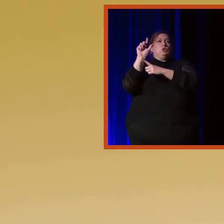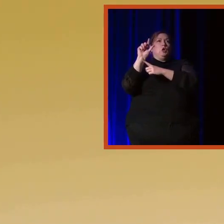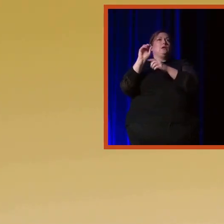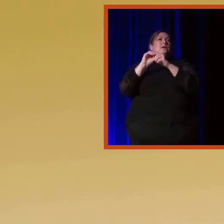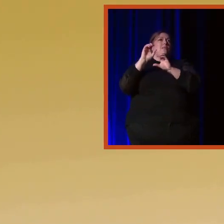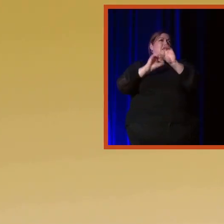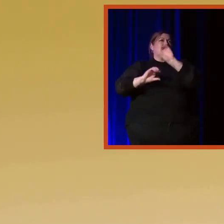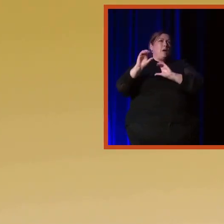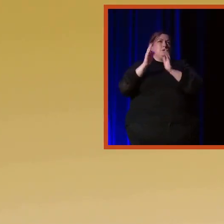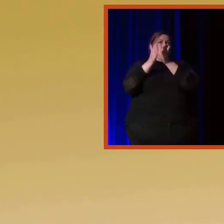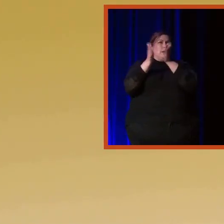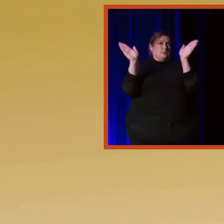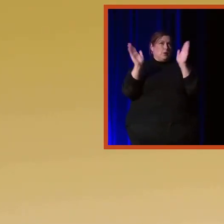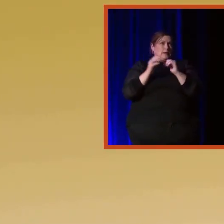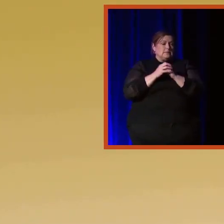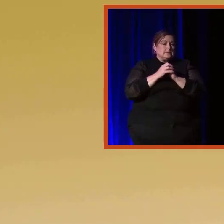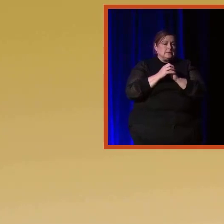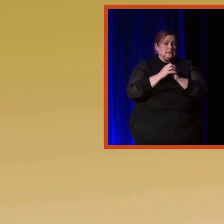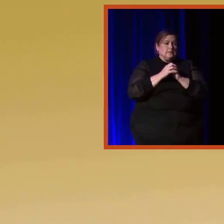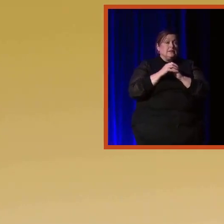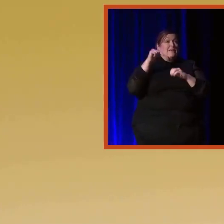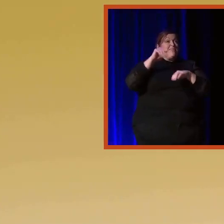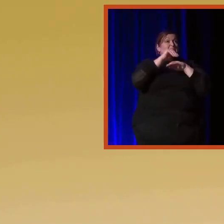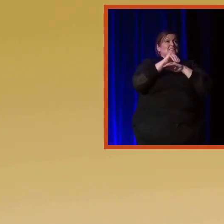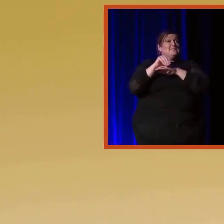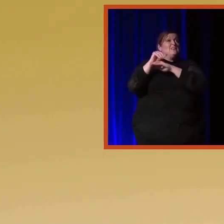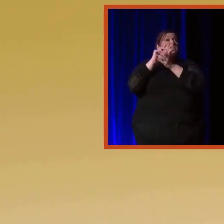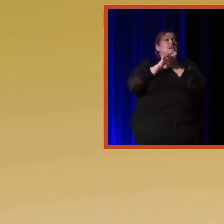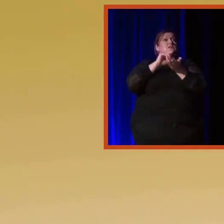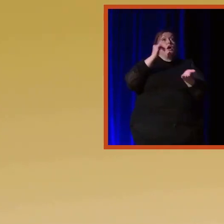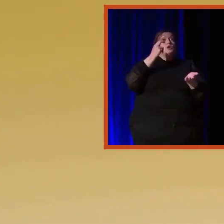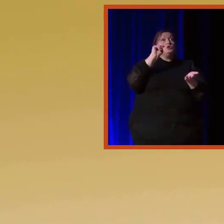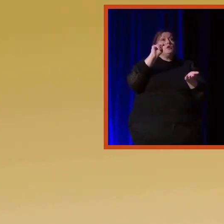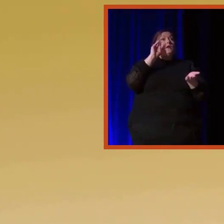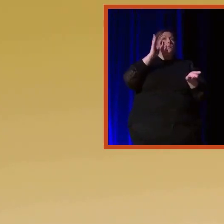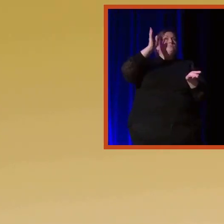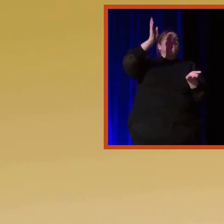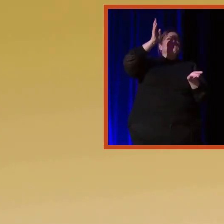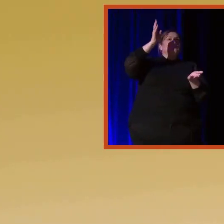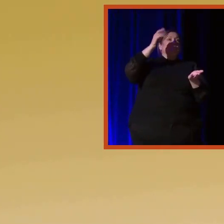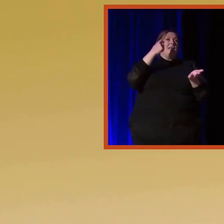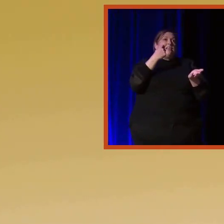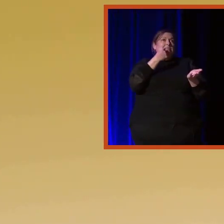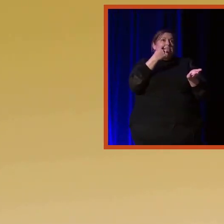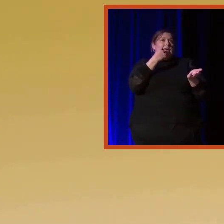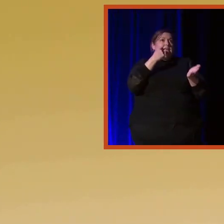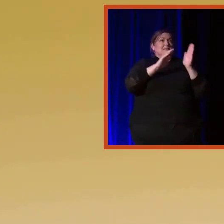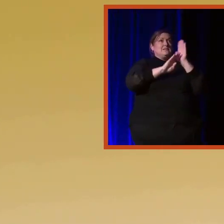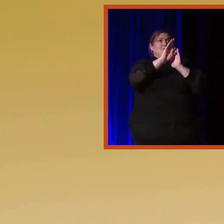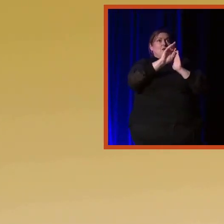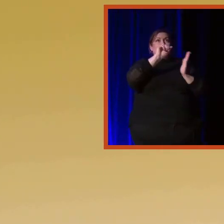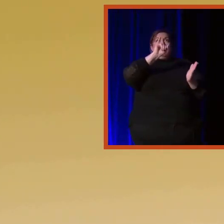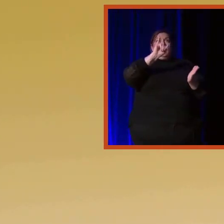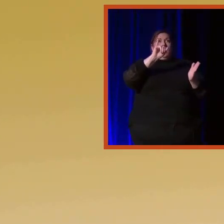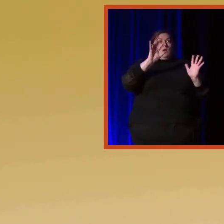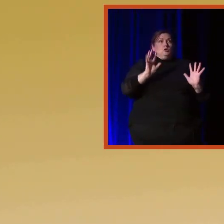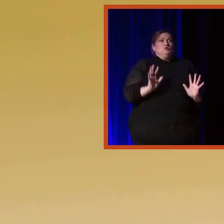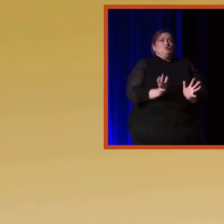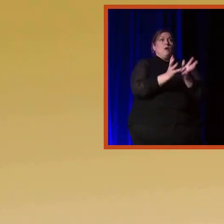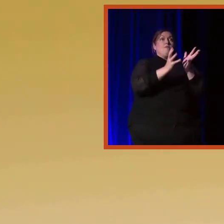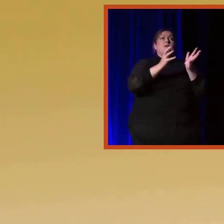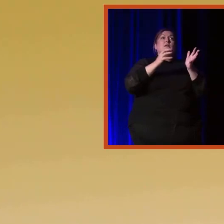enterprise. This evening, Dr. Jackson will share the latest development in AI-driven modeling of